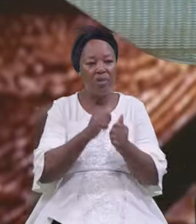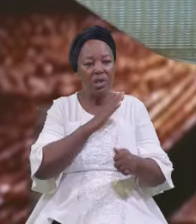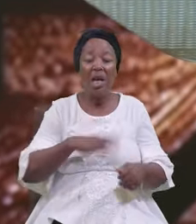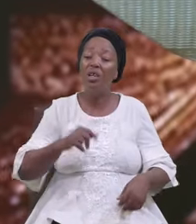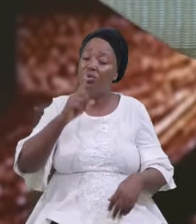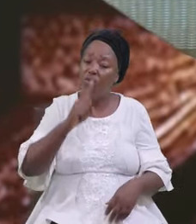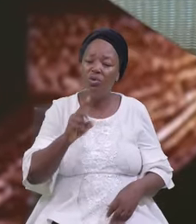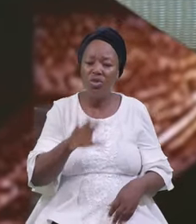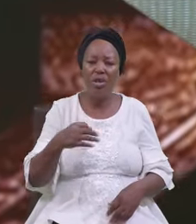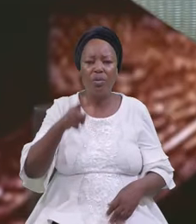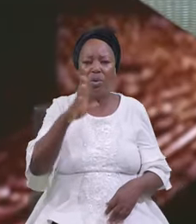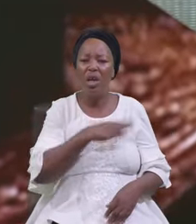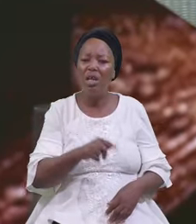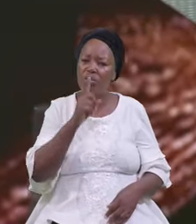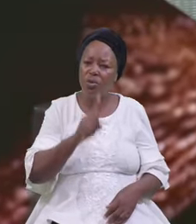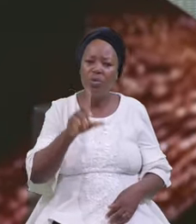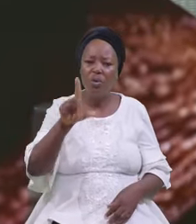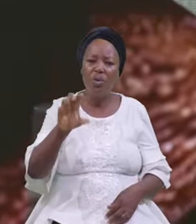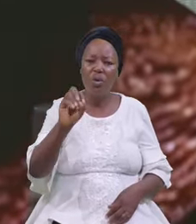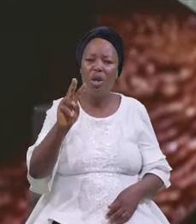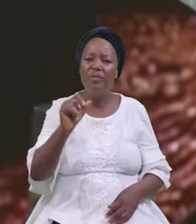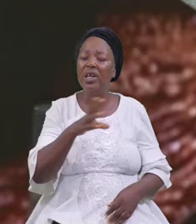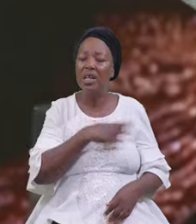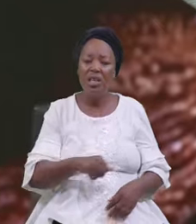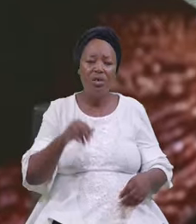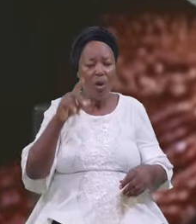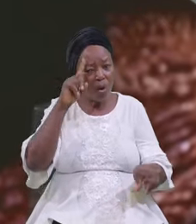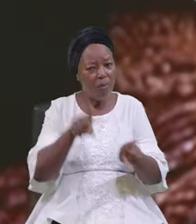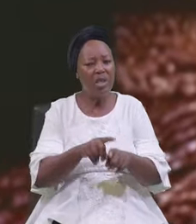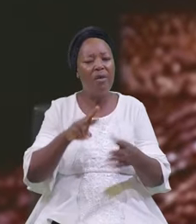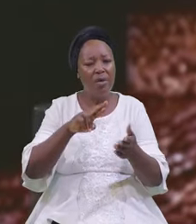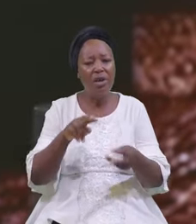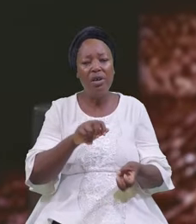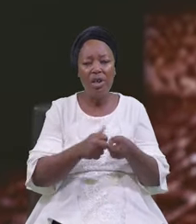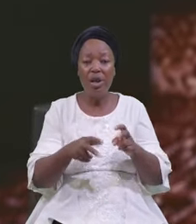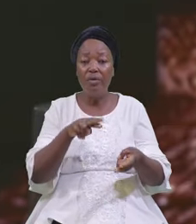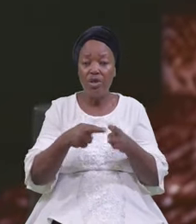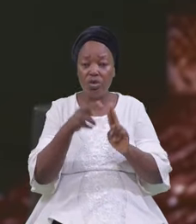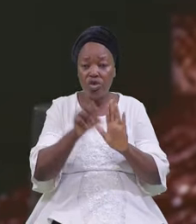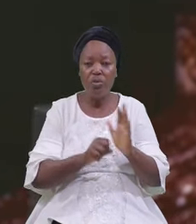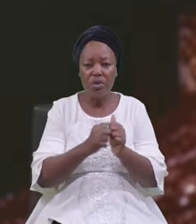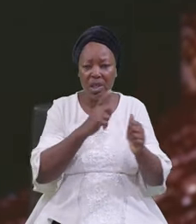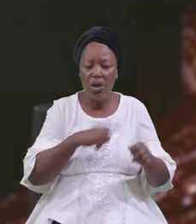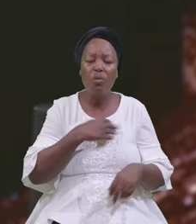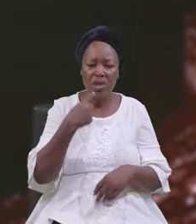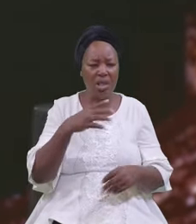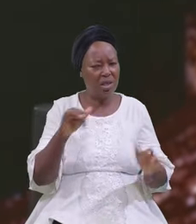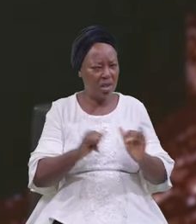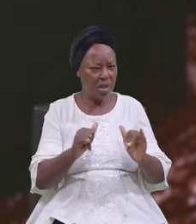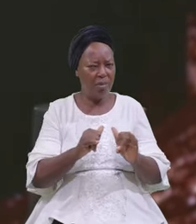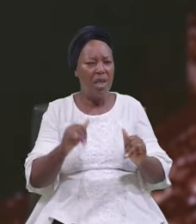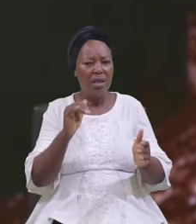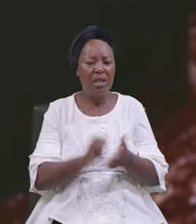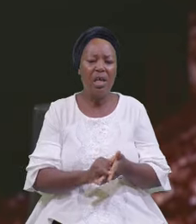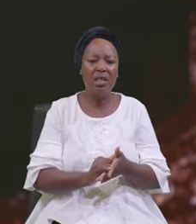God, a real Levite in covenant relationship with the Lord, will say the same thing. The flesh is